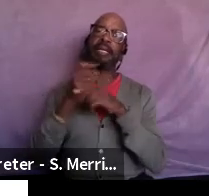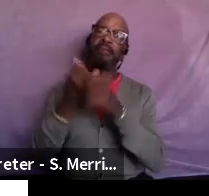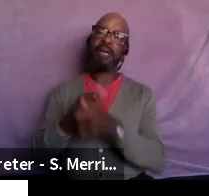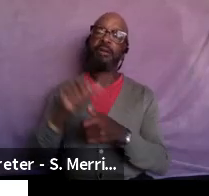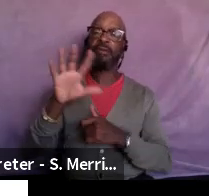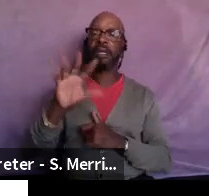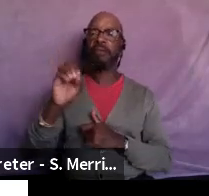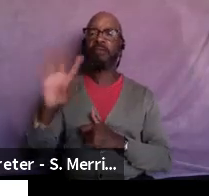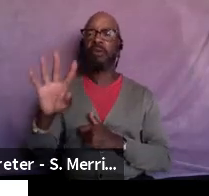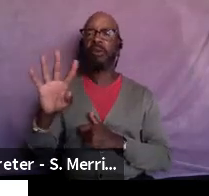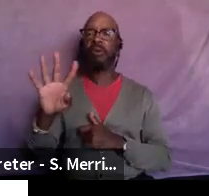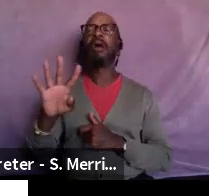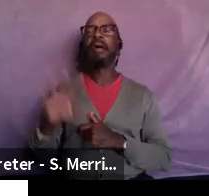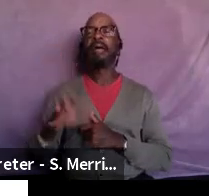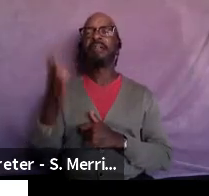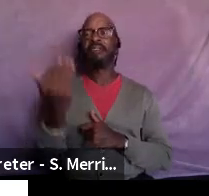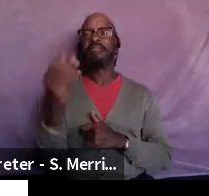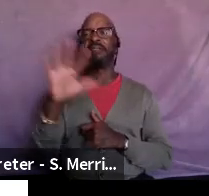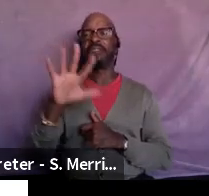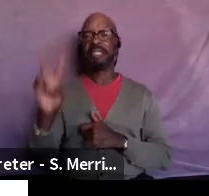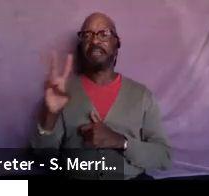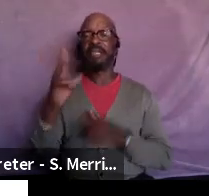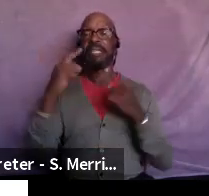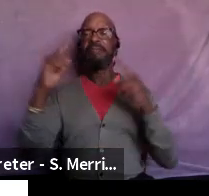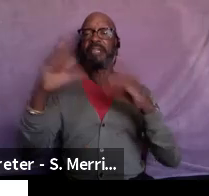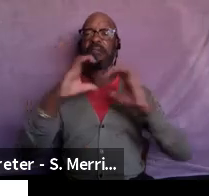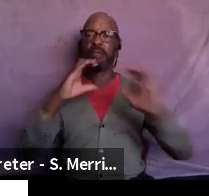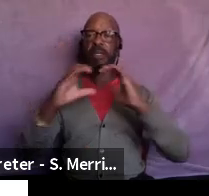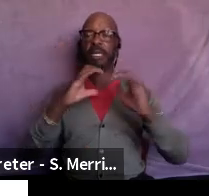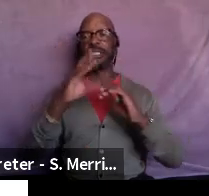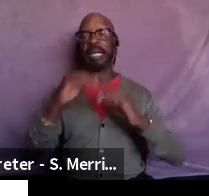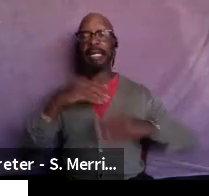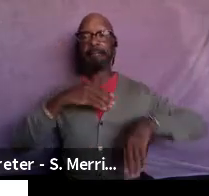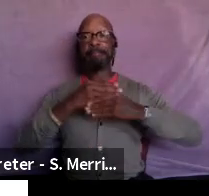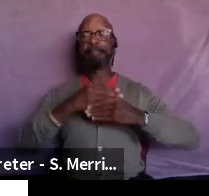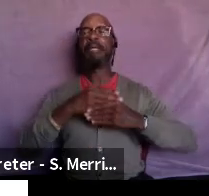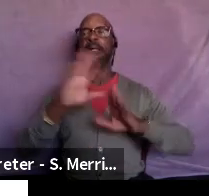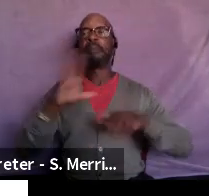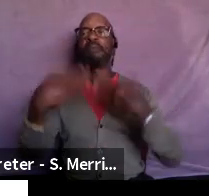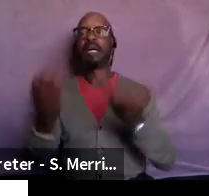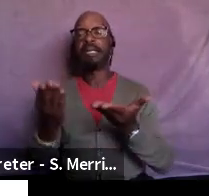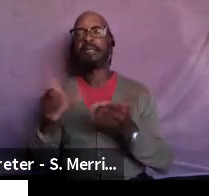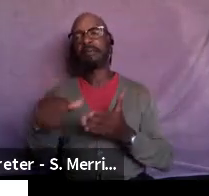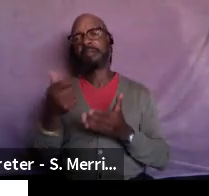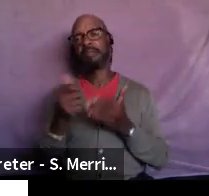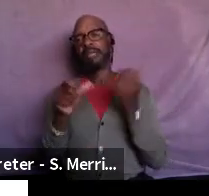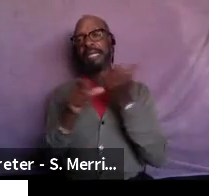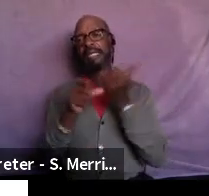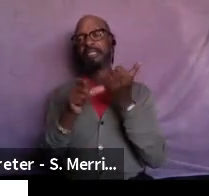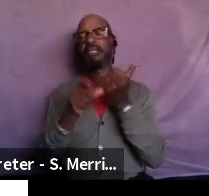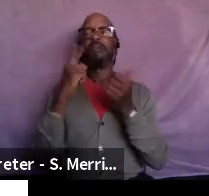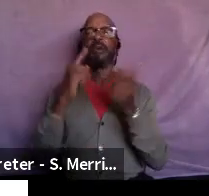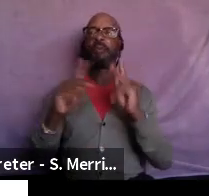Section 1557, effective communication, and the provision of auxiliary aids to individuals who are deaf or hard of hearing on an